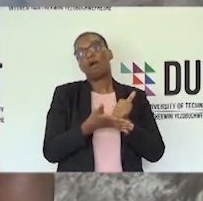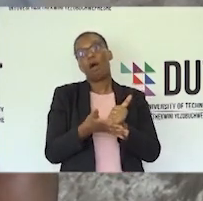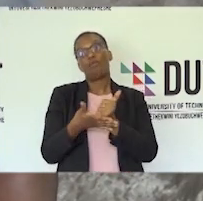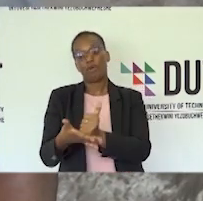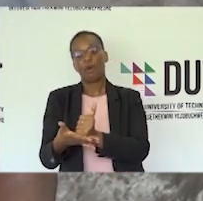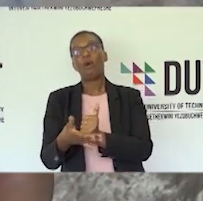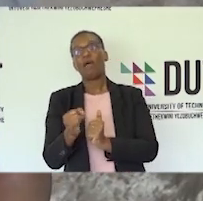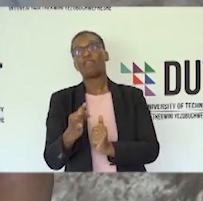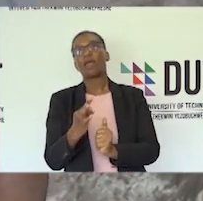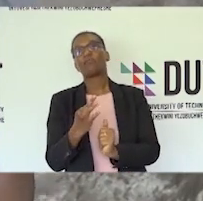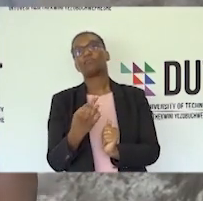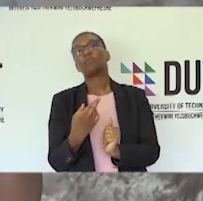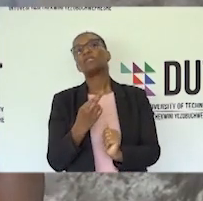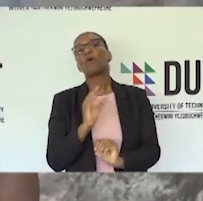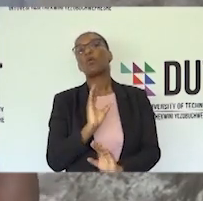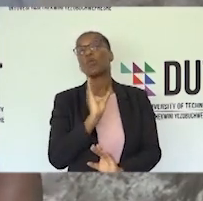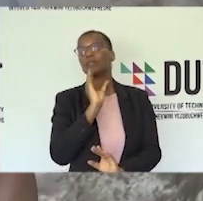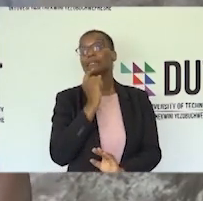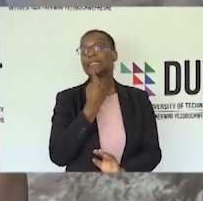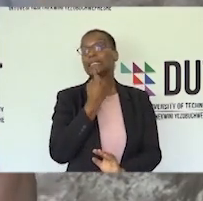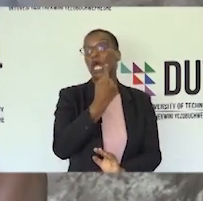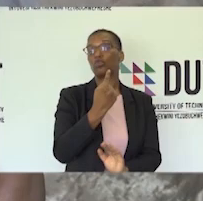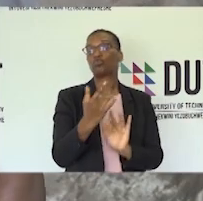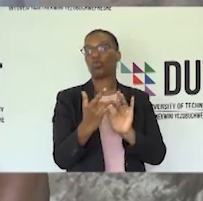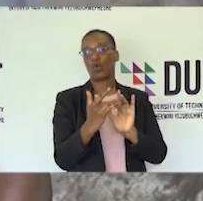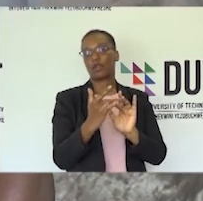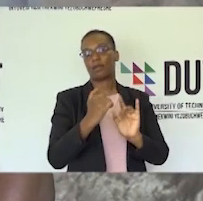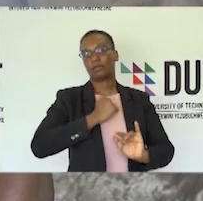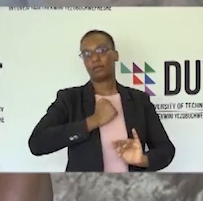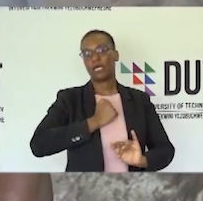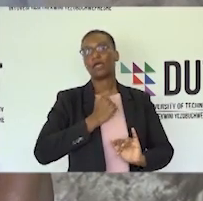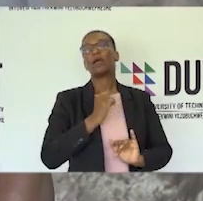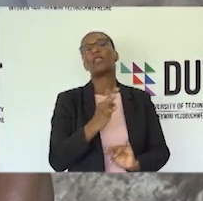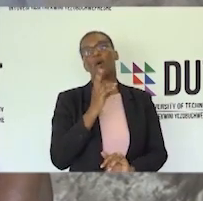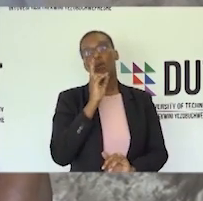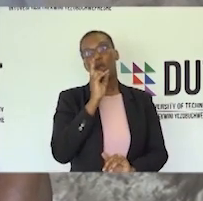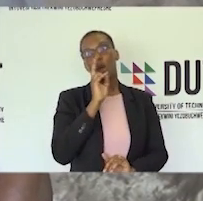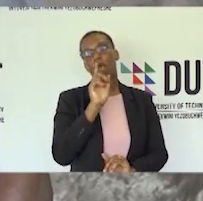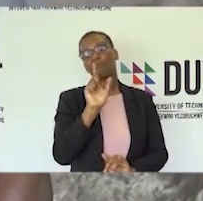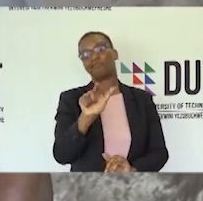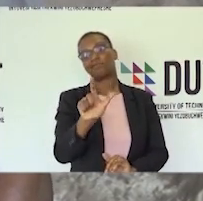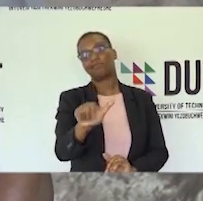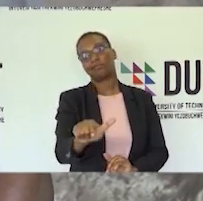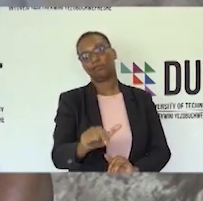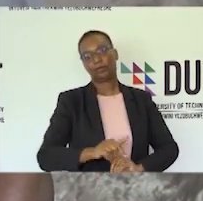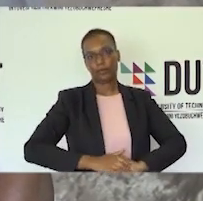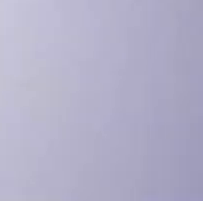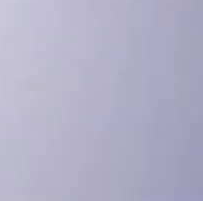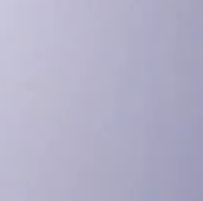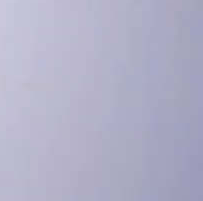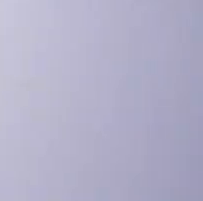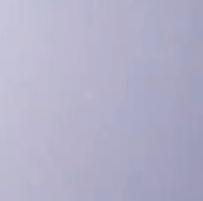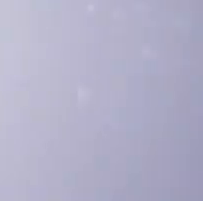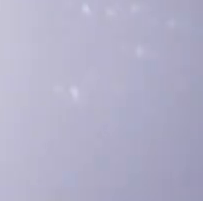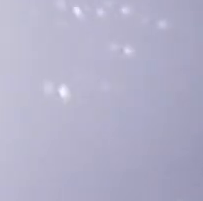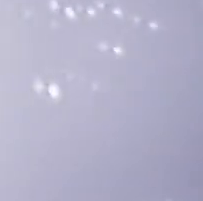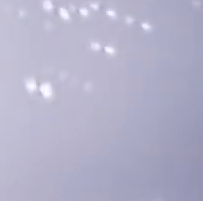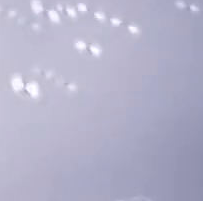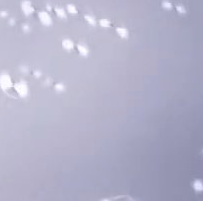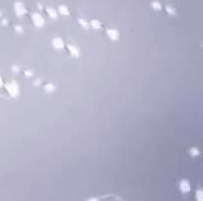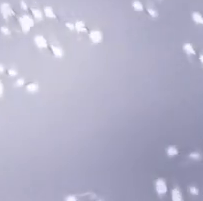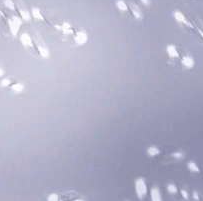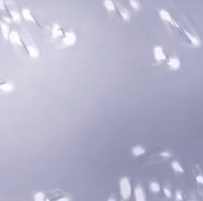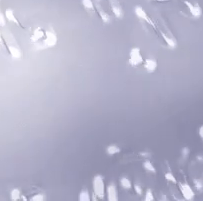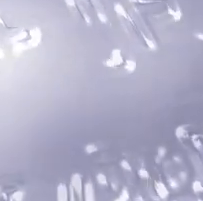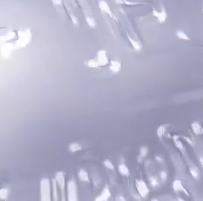to me. We really hope to see you around, and we'll catch you on the other side. Thank you. We have come to the end of the